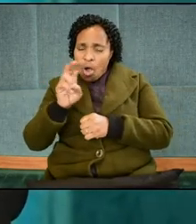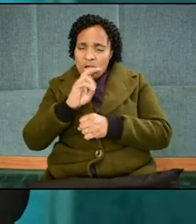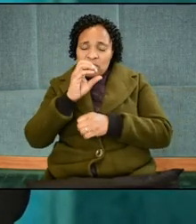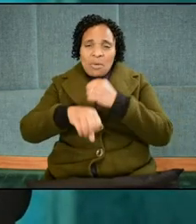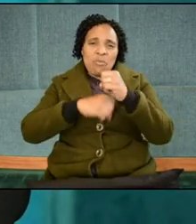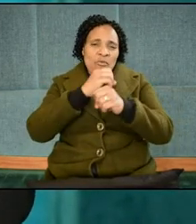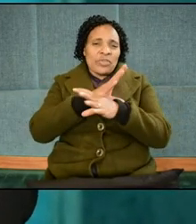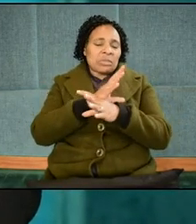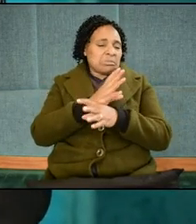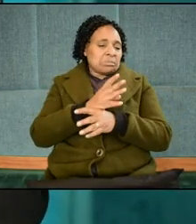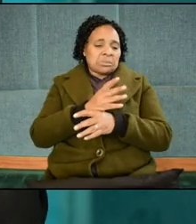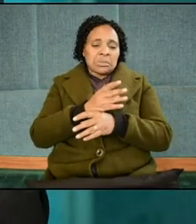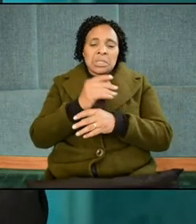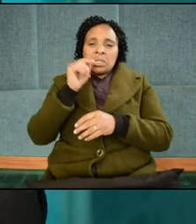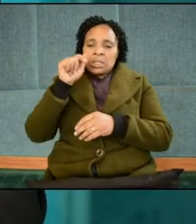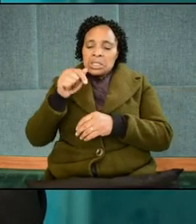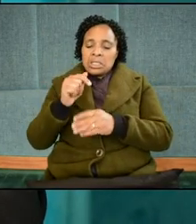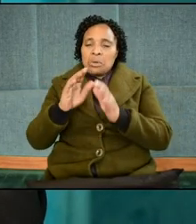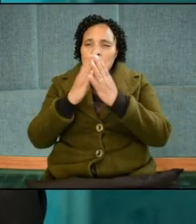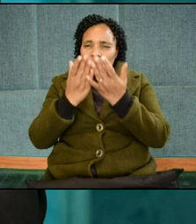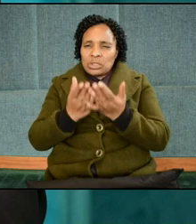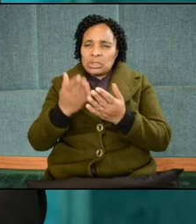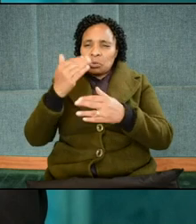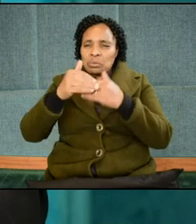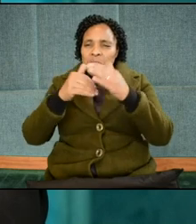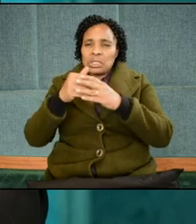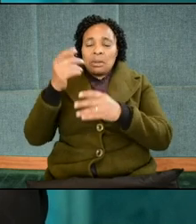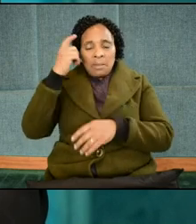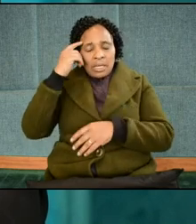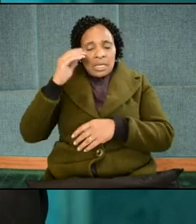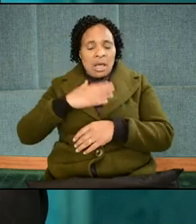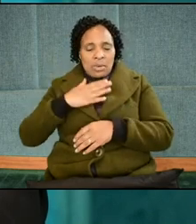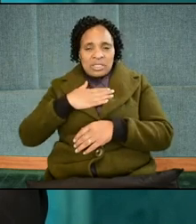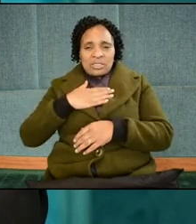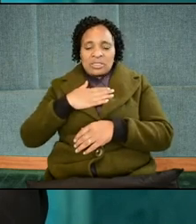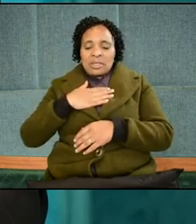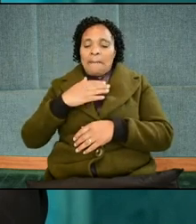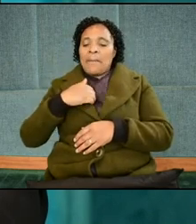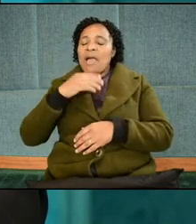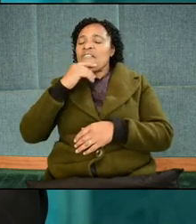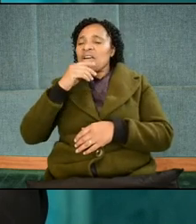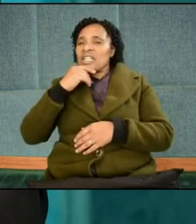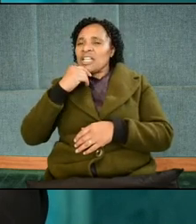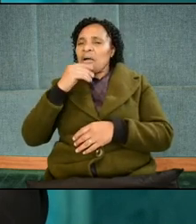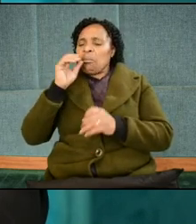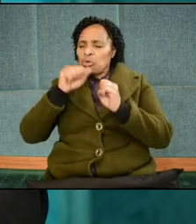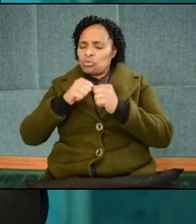book helps to build our minds. My dad recently has been on my back.